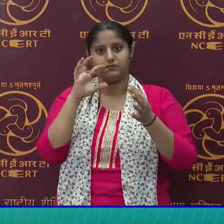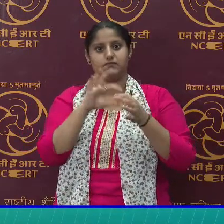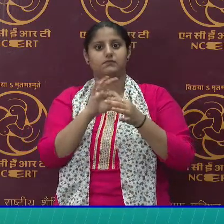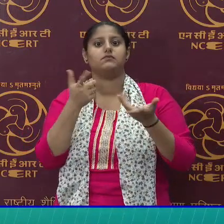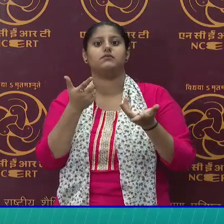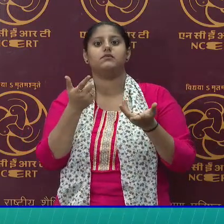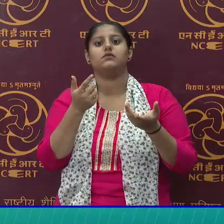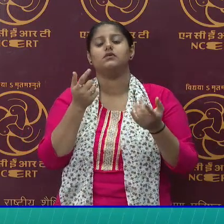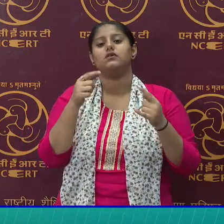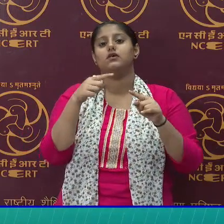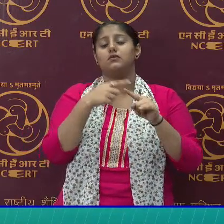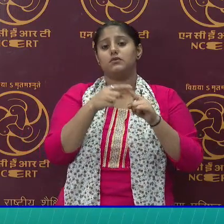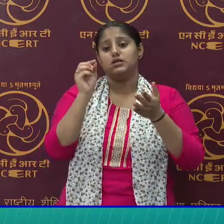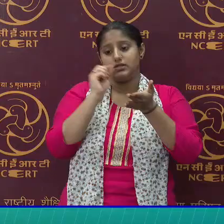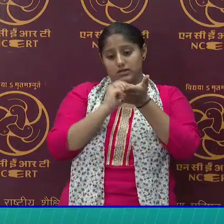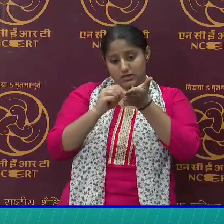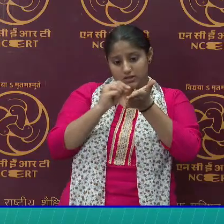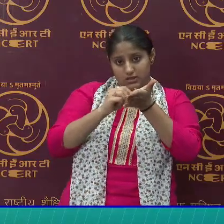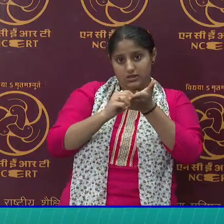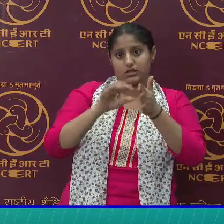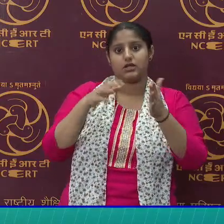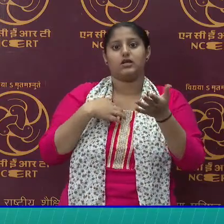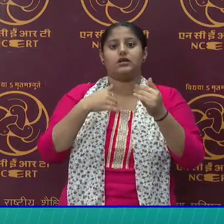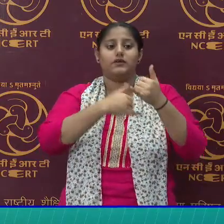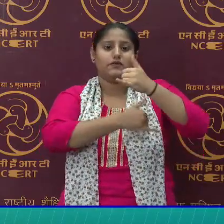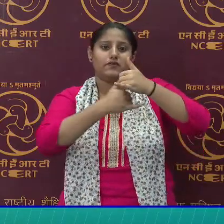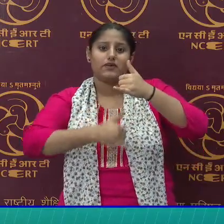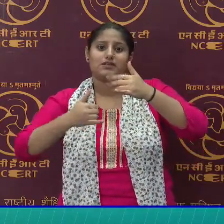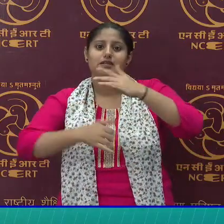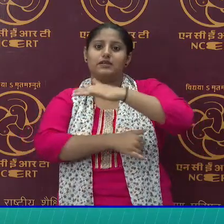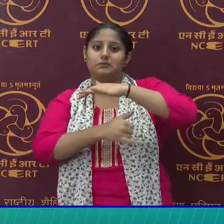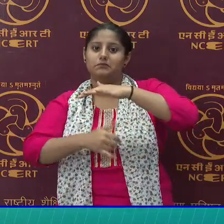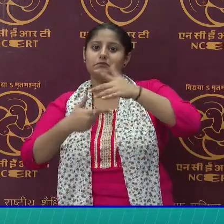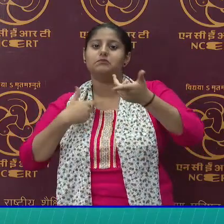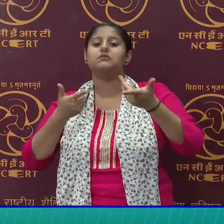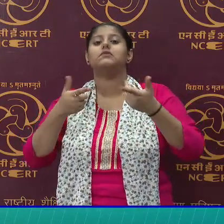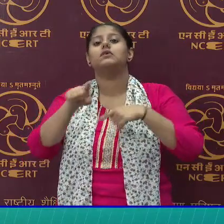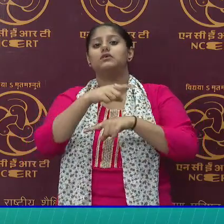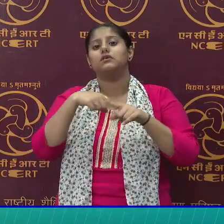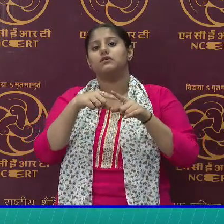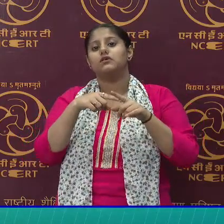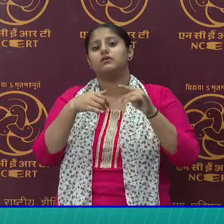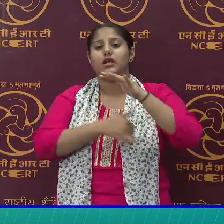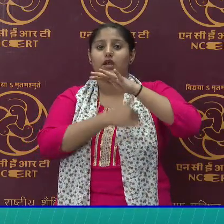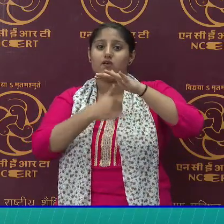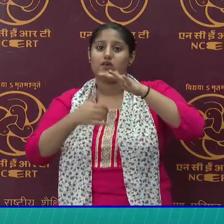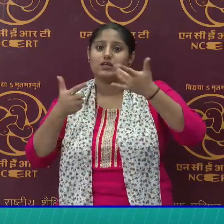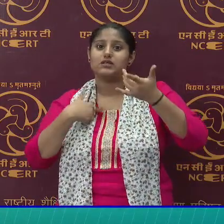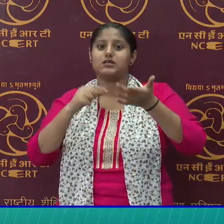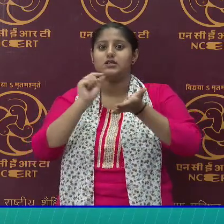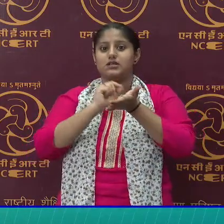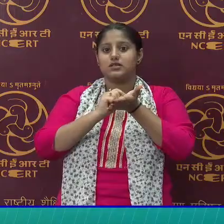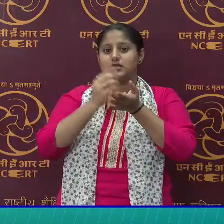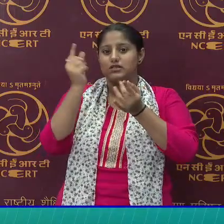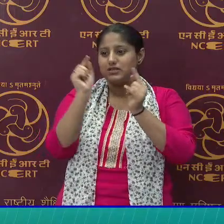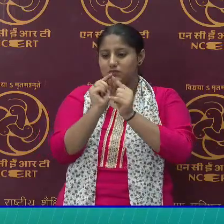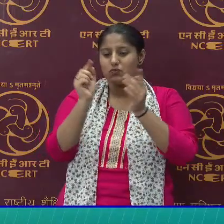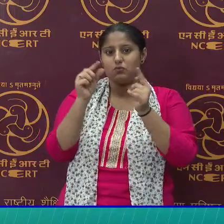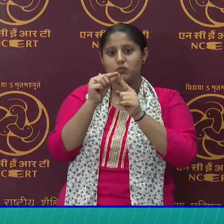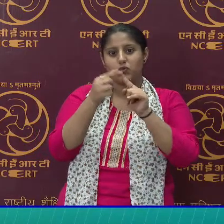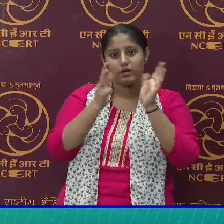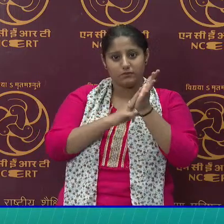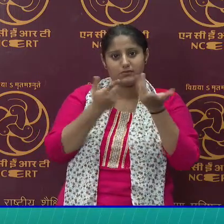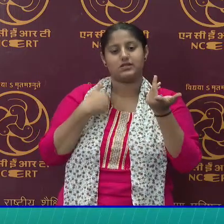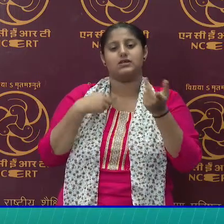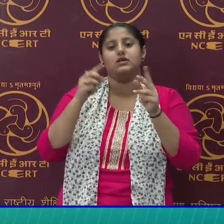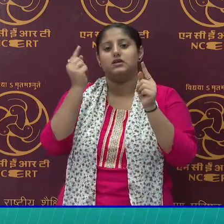write small, they can translate in a way. They can translate small poems, small